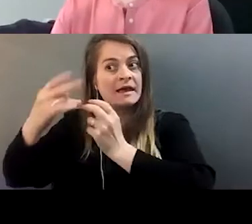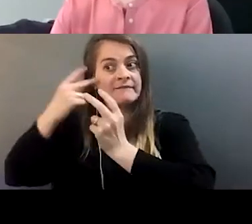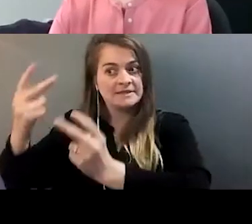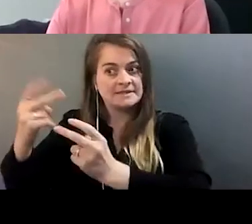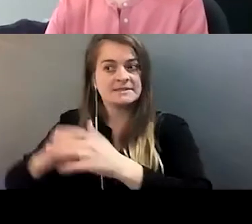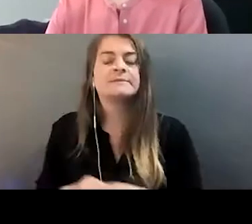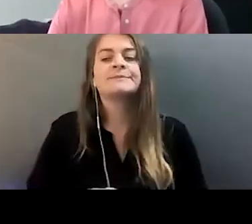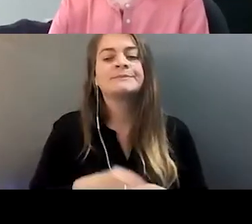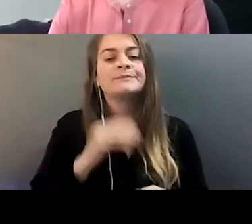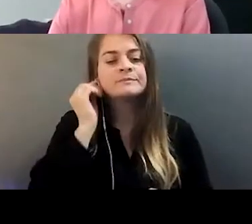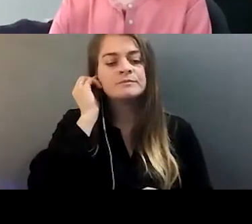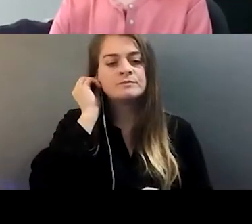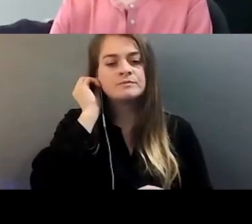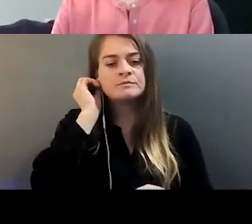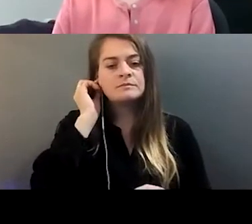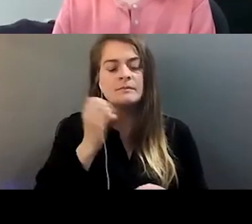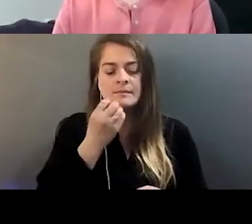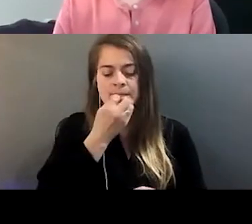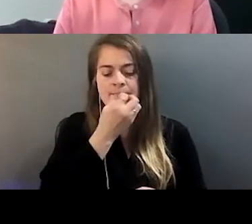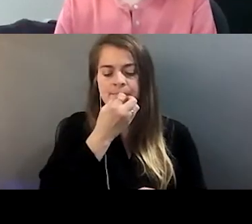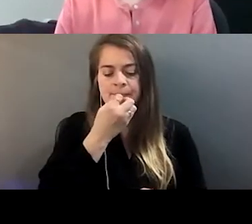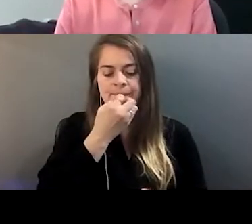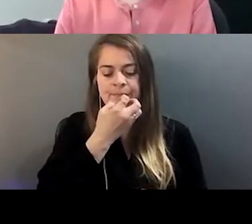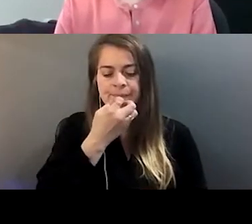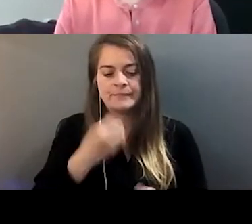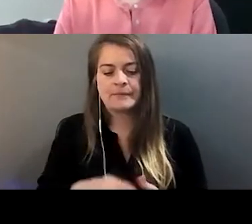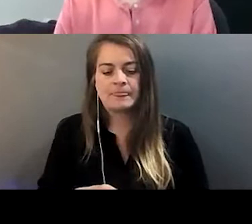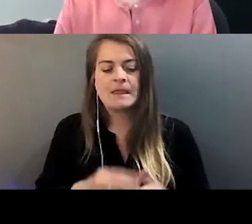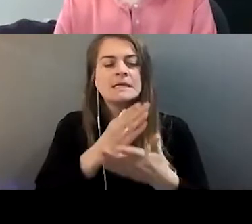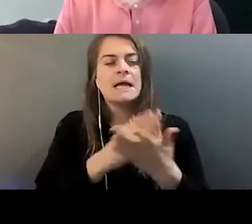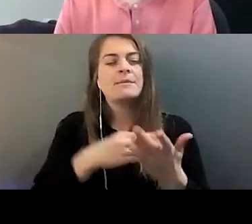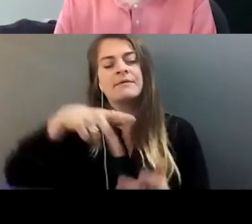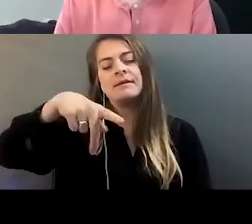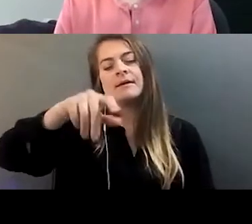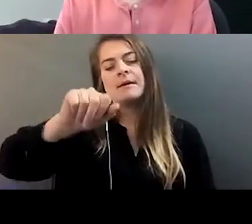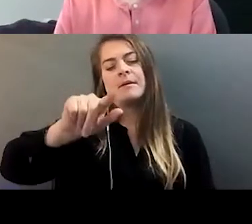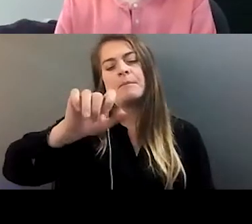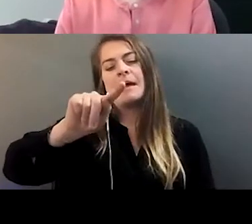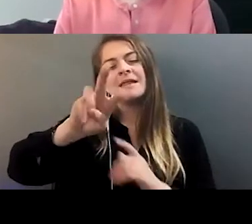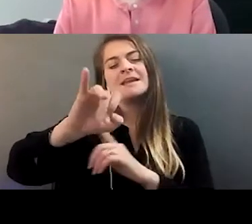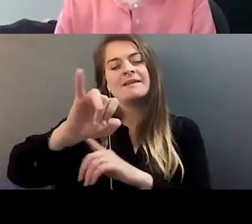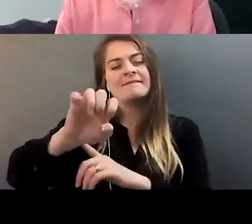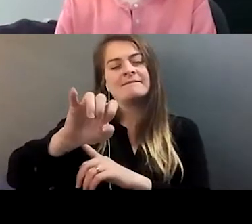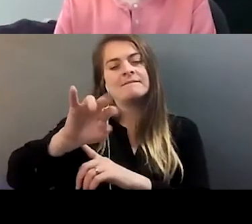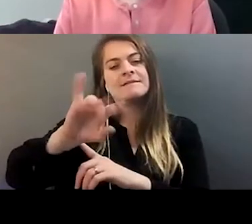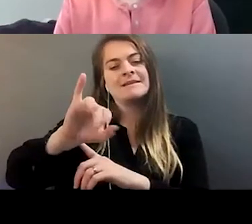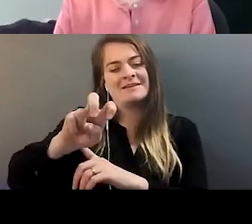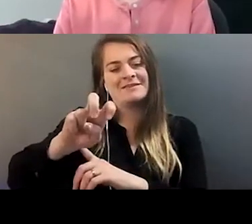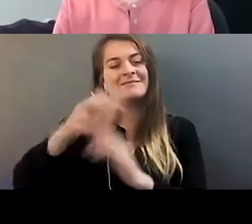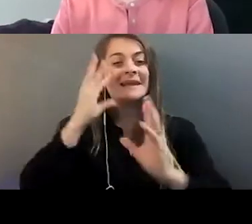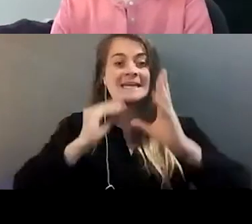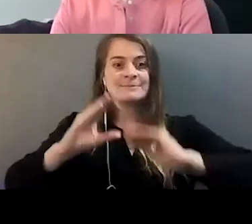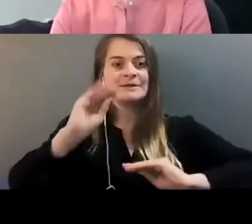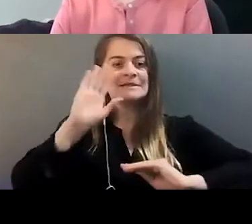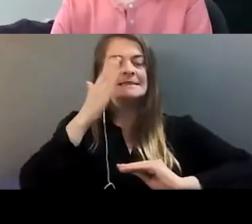Because when you read some of the palliative experiences and some of the milestones